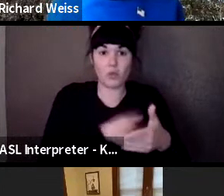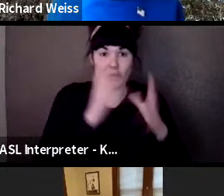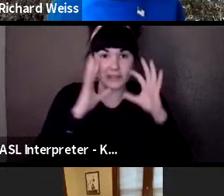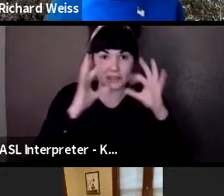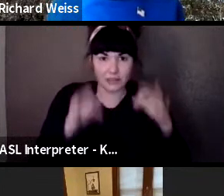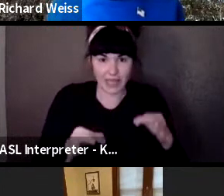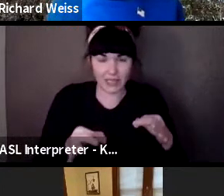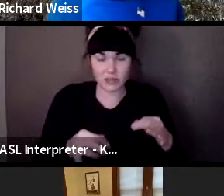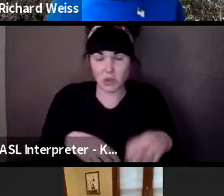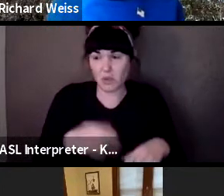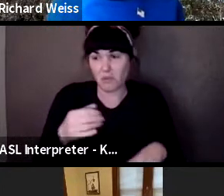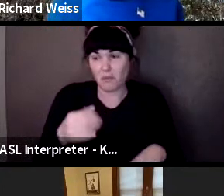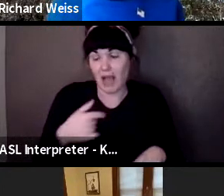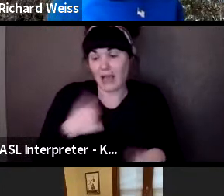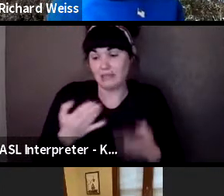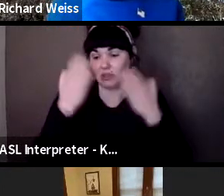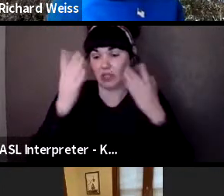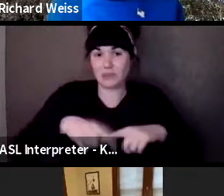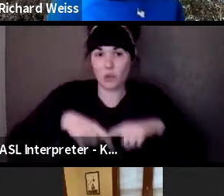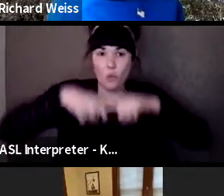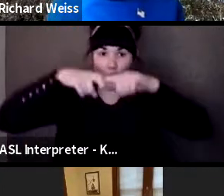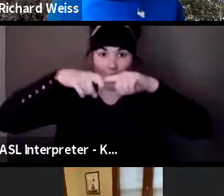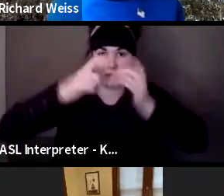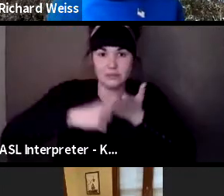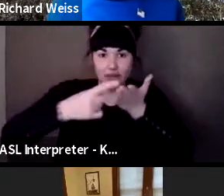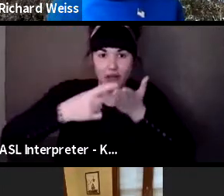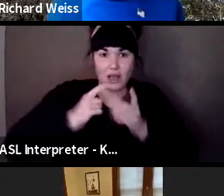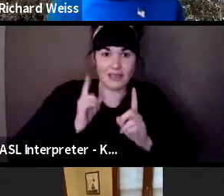the new revised budget that's going to be sent out.